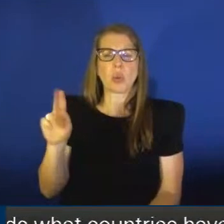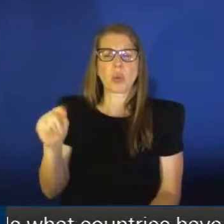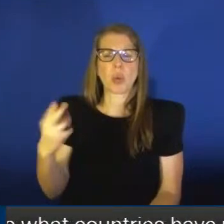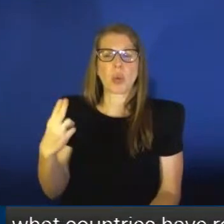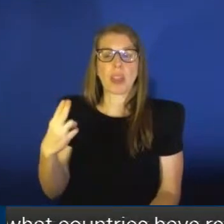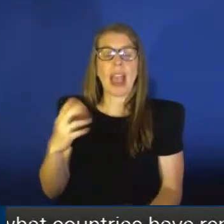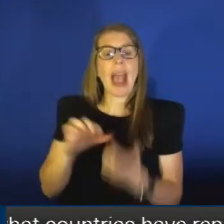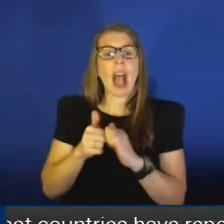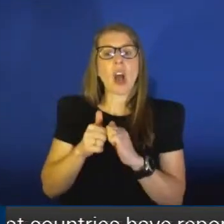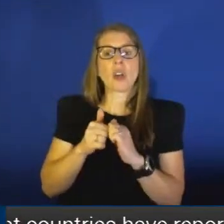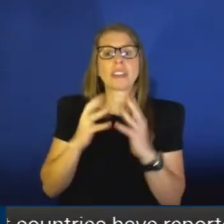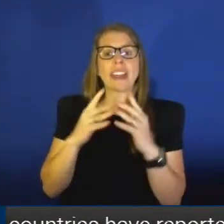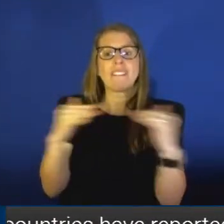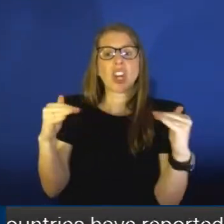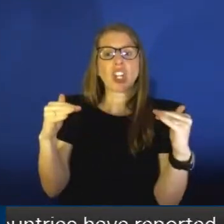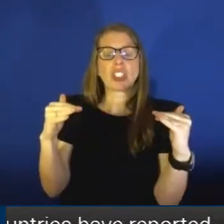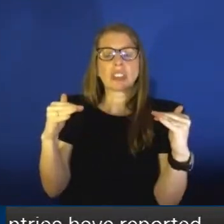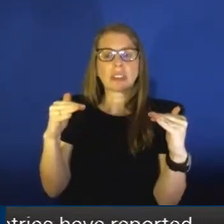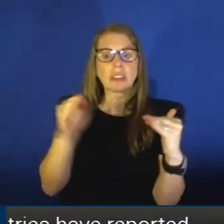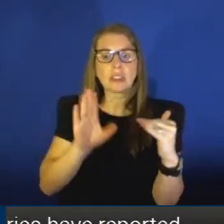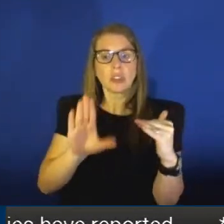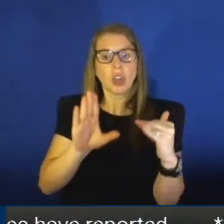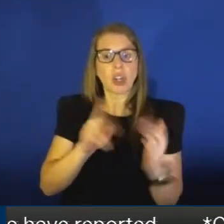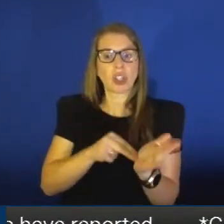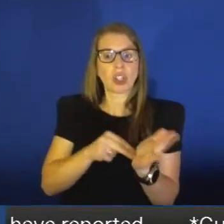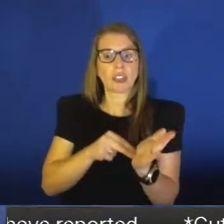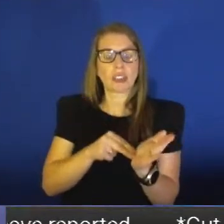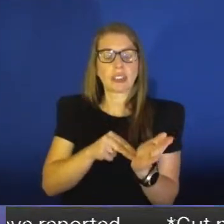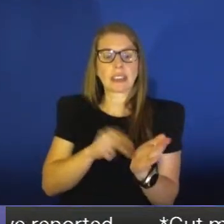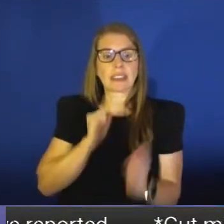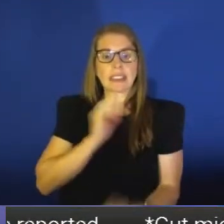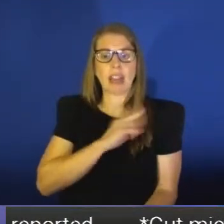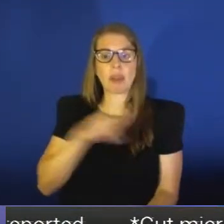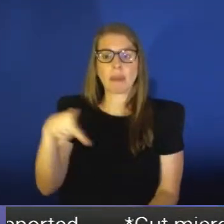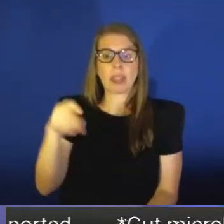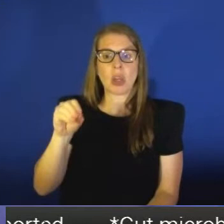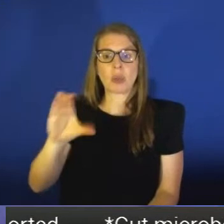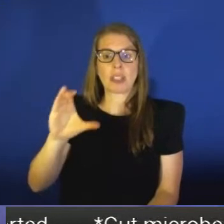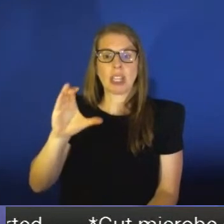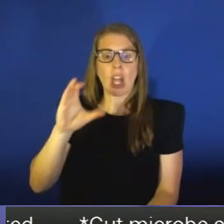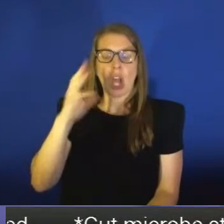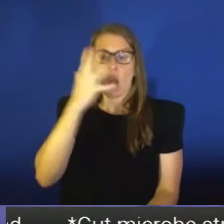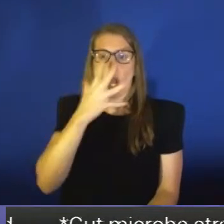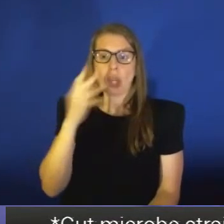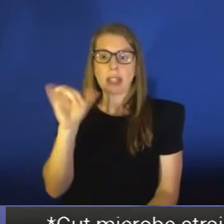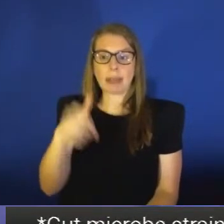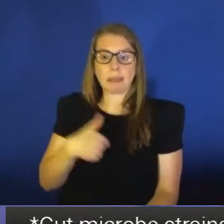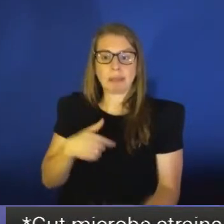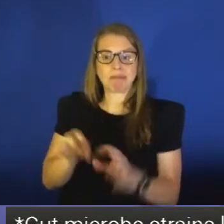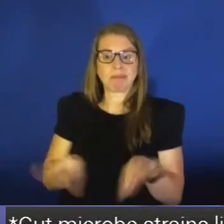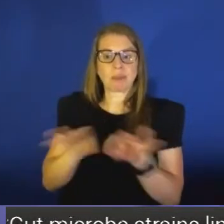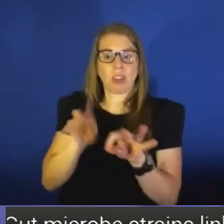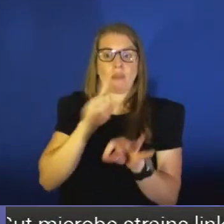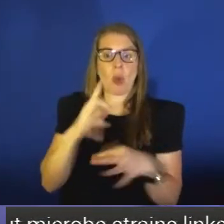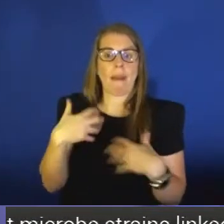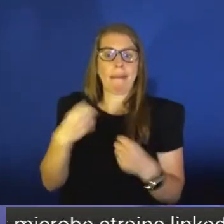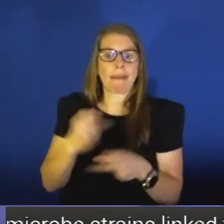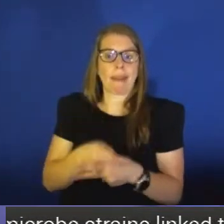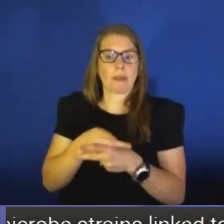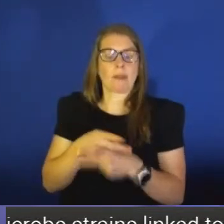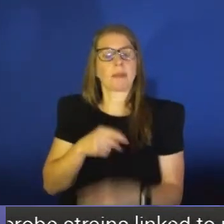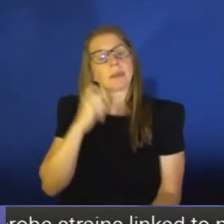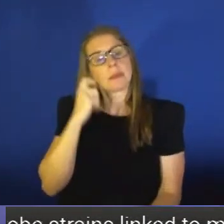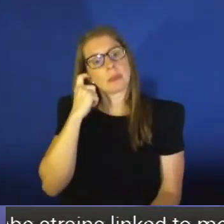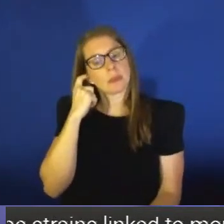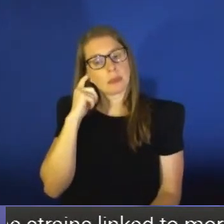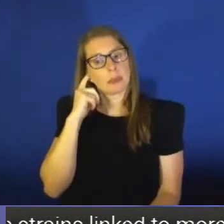staff? People of color in nursing? I keep hearing someone who looks like me is important in healthcare. Dr. Seitz, I know we talked about that on open